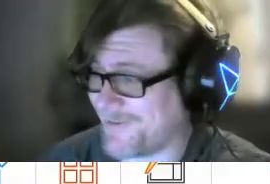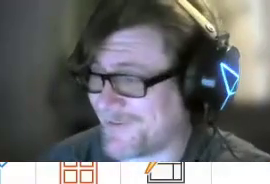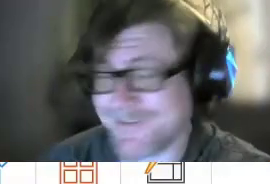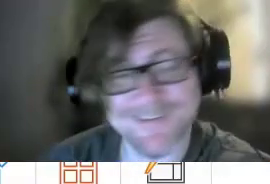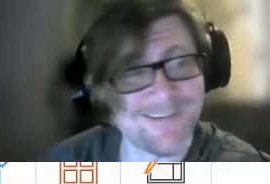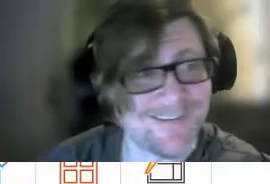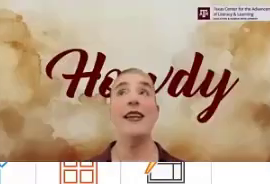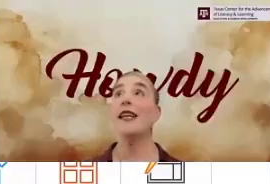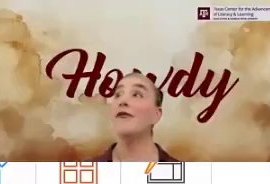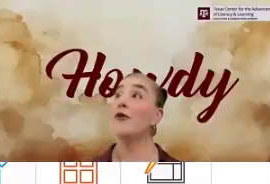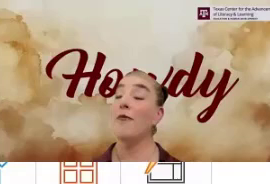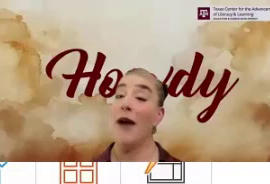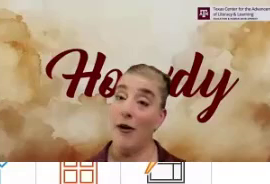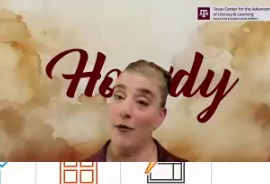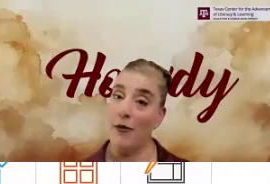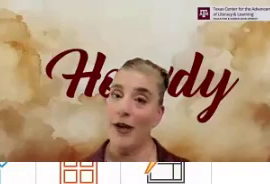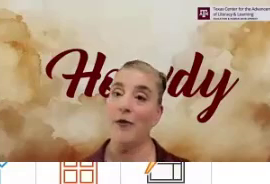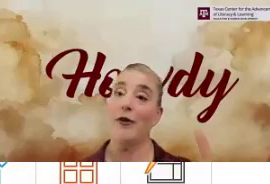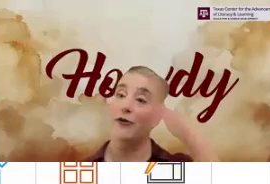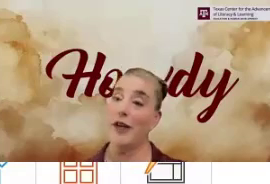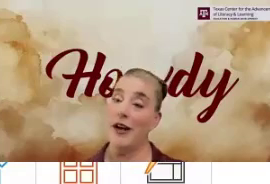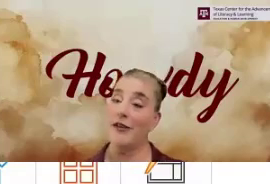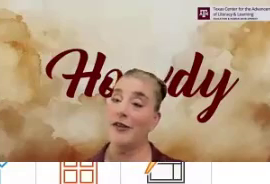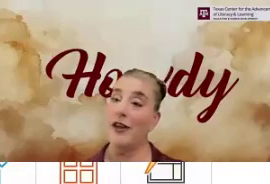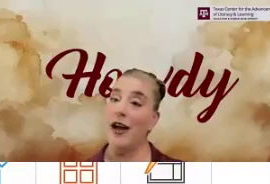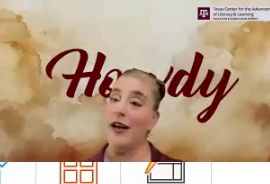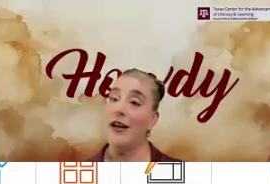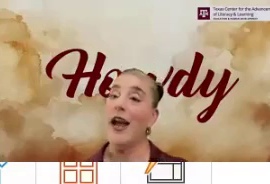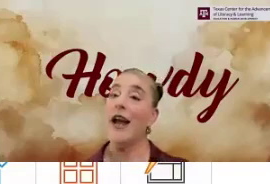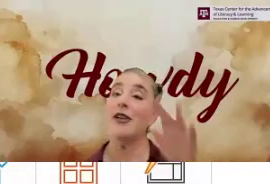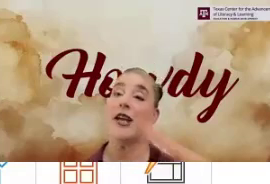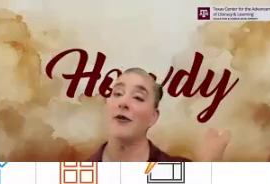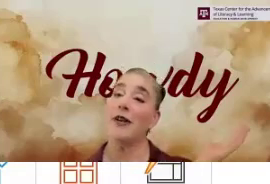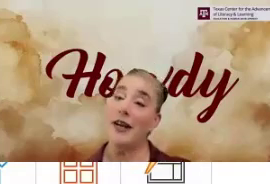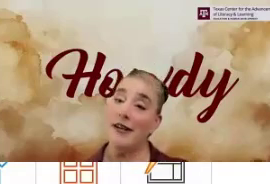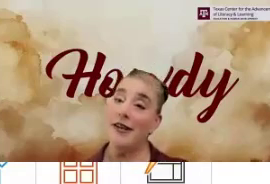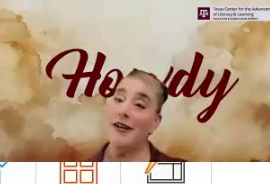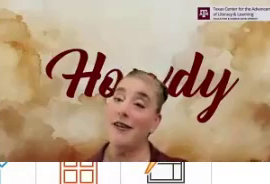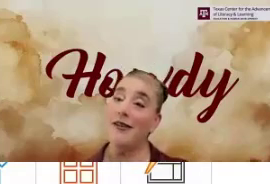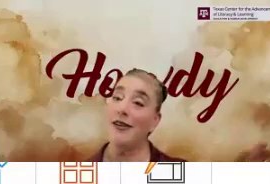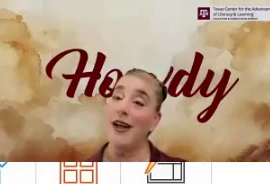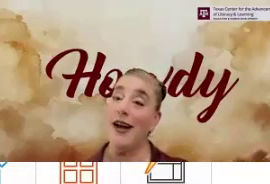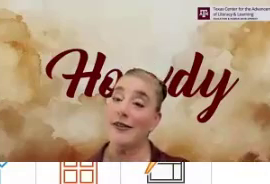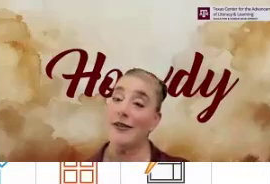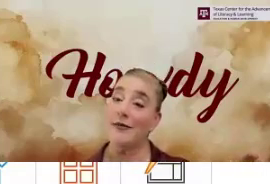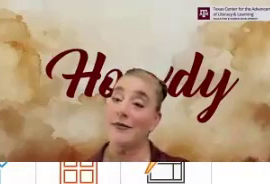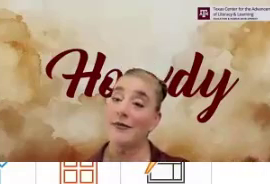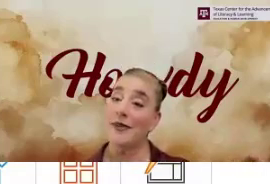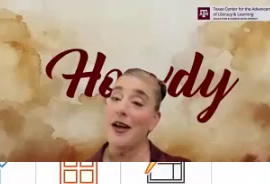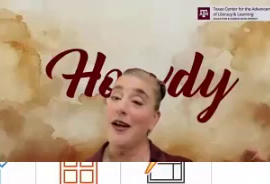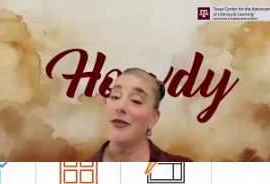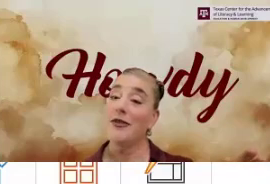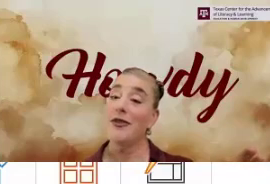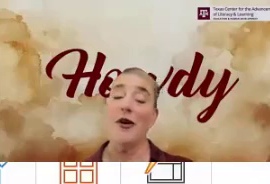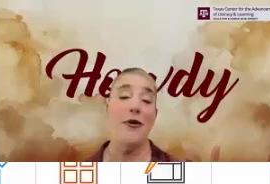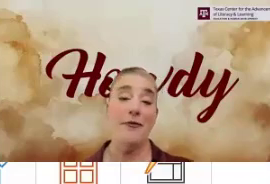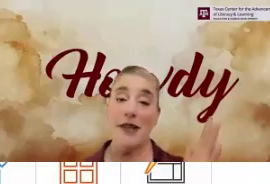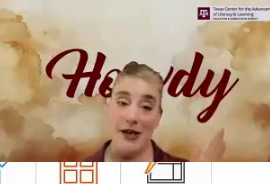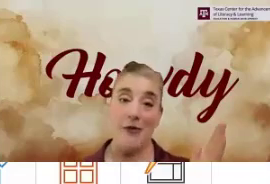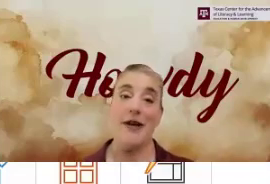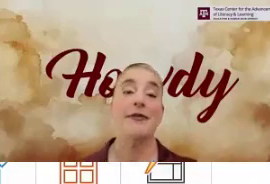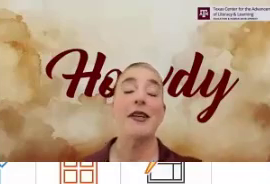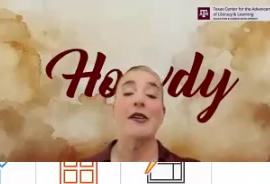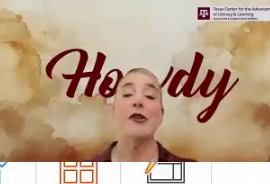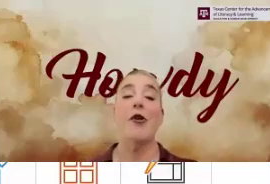recently. And then they give you a PowerPoint with 3 on a slide and you can't read anything on the slides. Yeah.